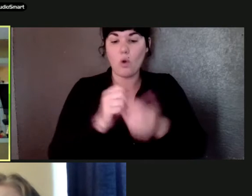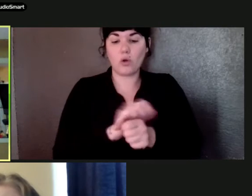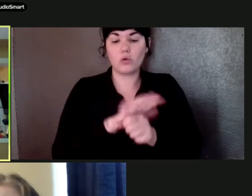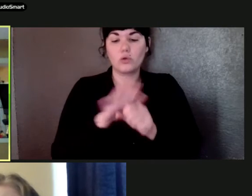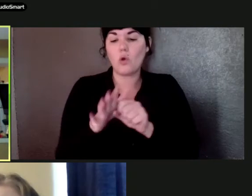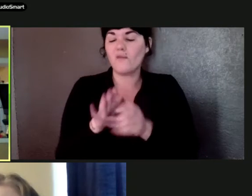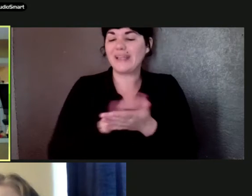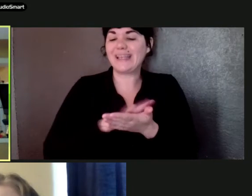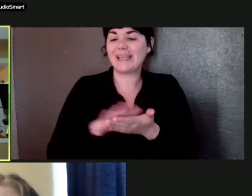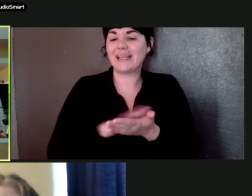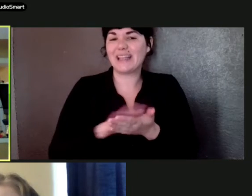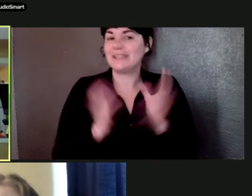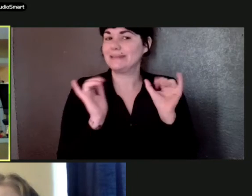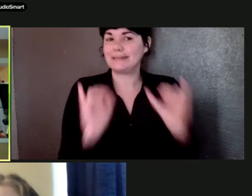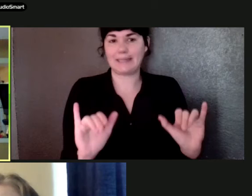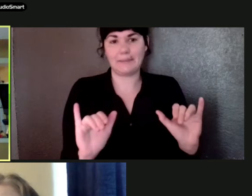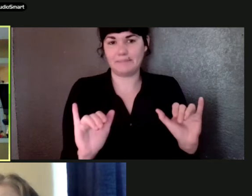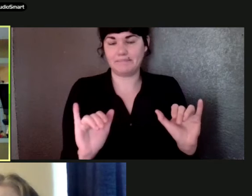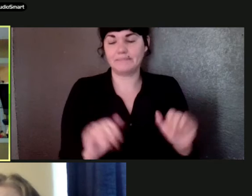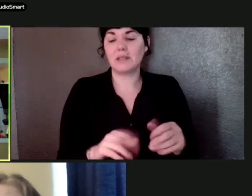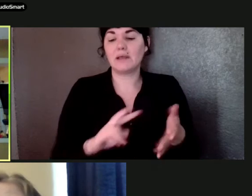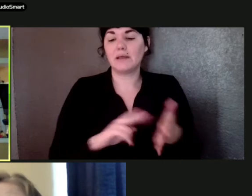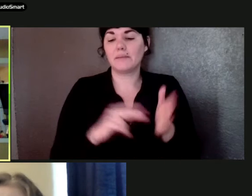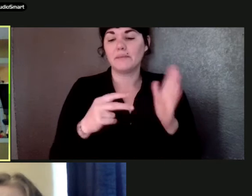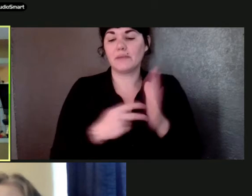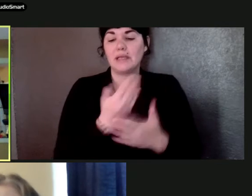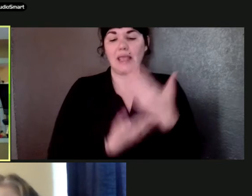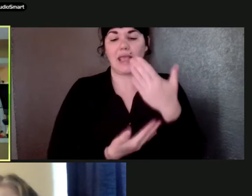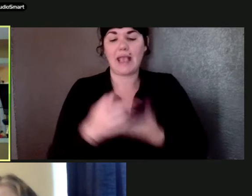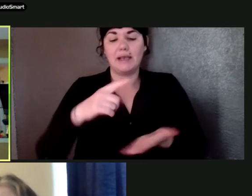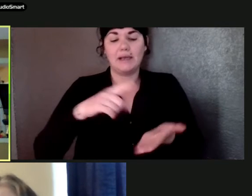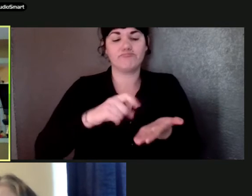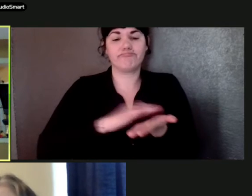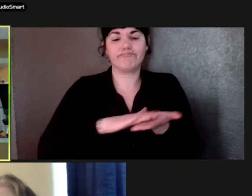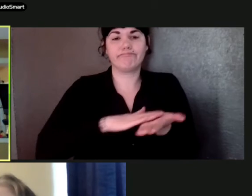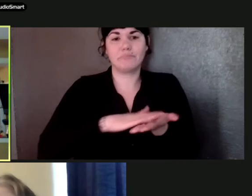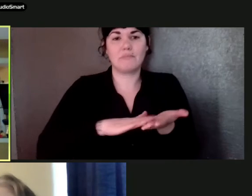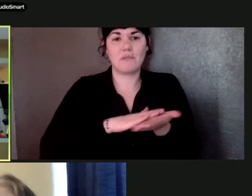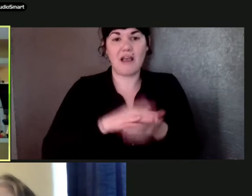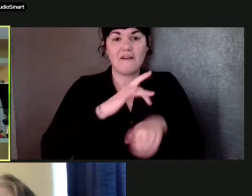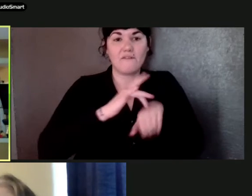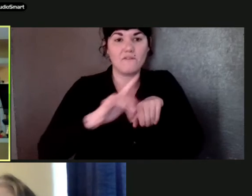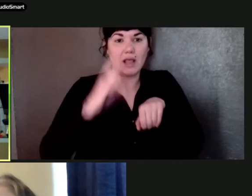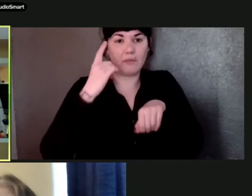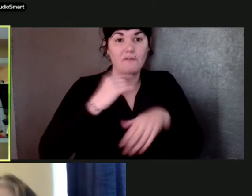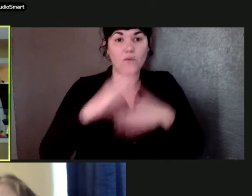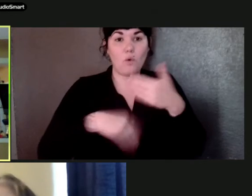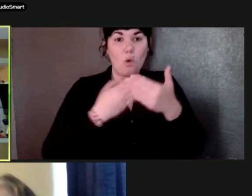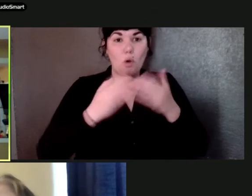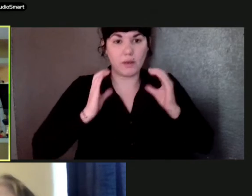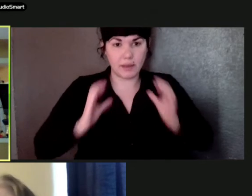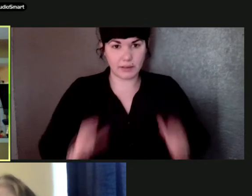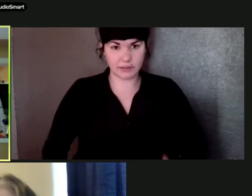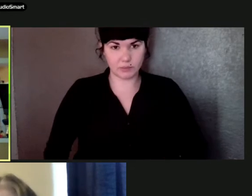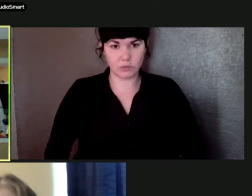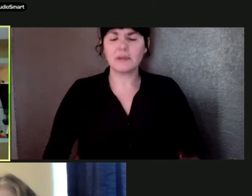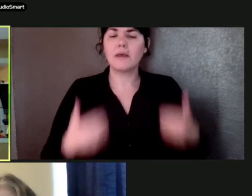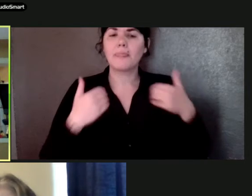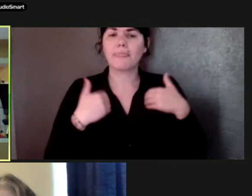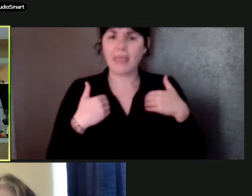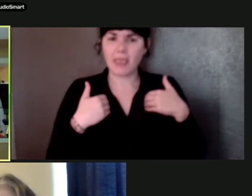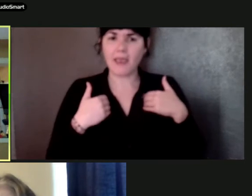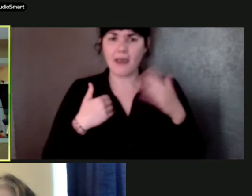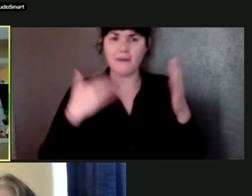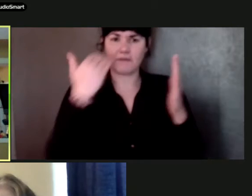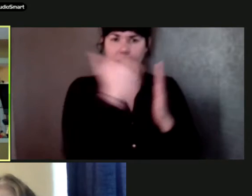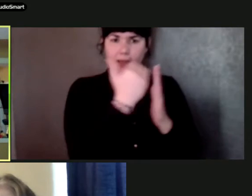sanitizer available to all customers using FDA approved. There's a list you can look at that has all the things that will kill COVID-19.